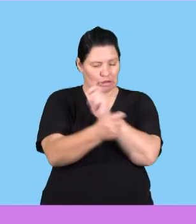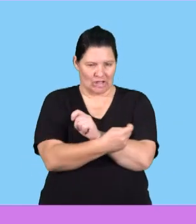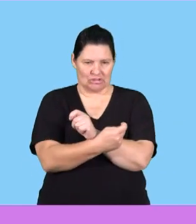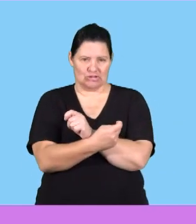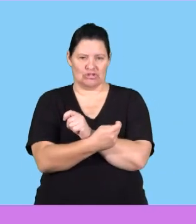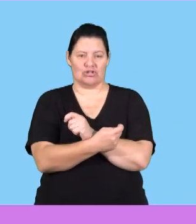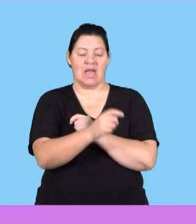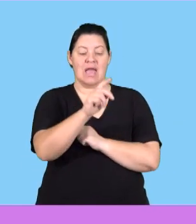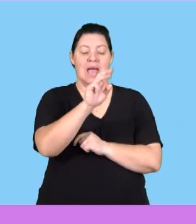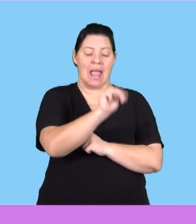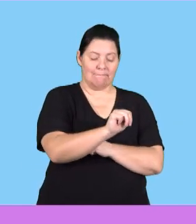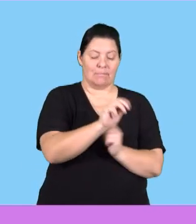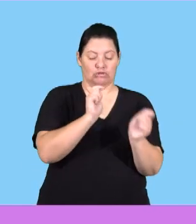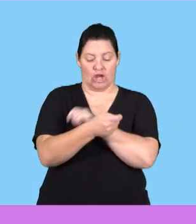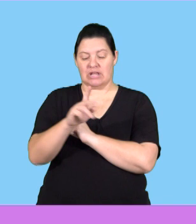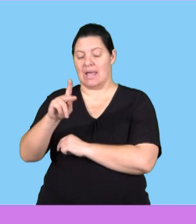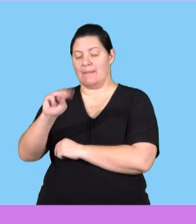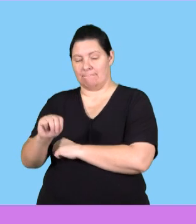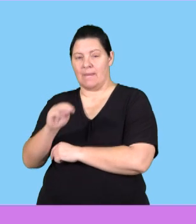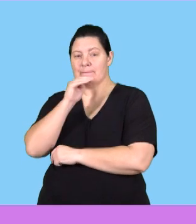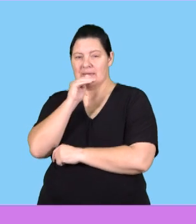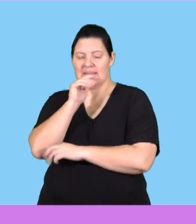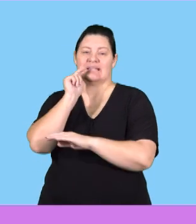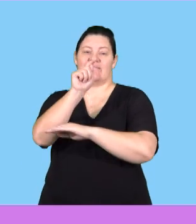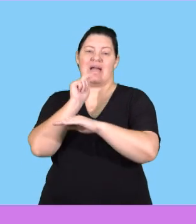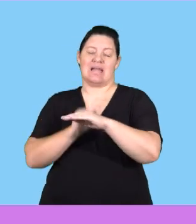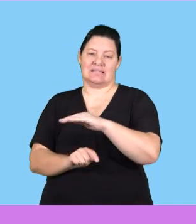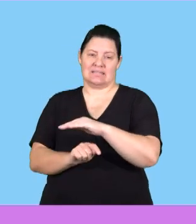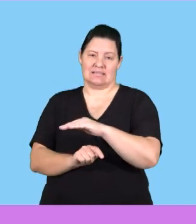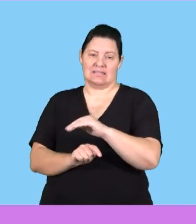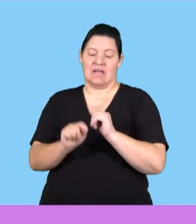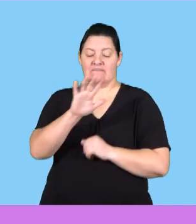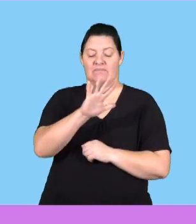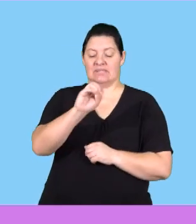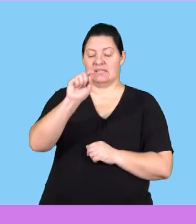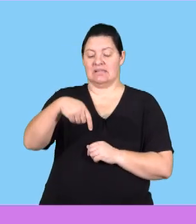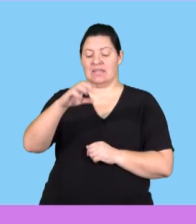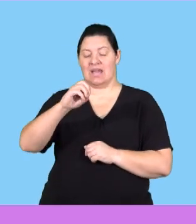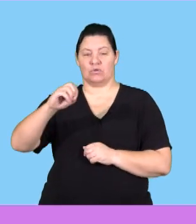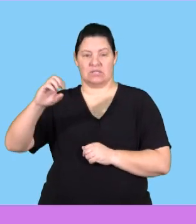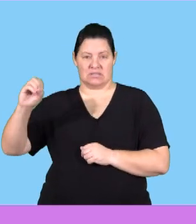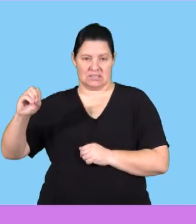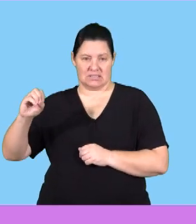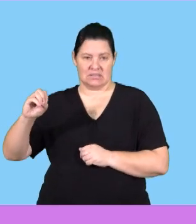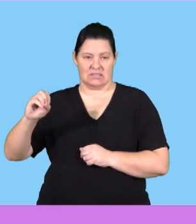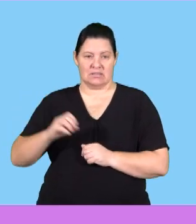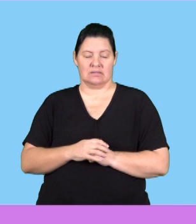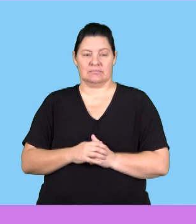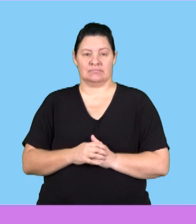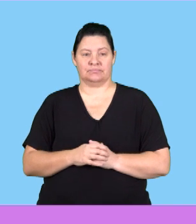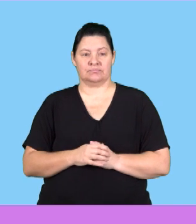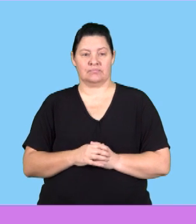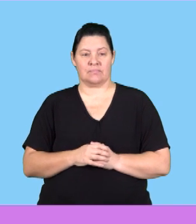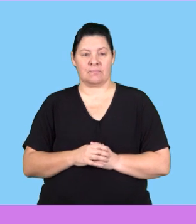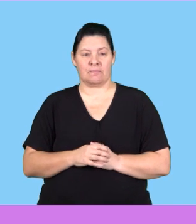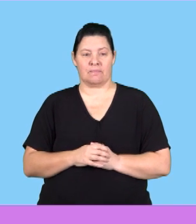convert meters to kilometers, we divide the 50,000. Can we divide it